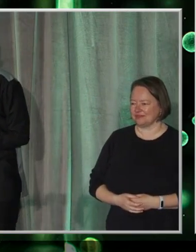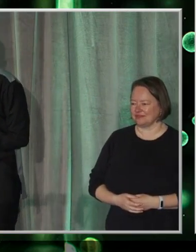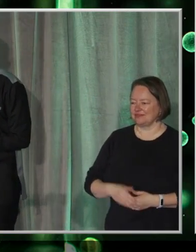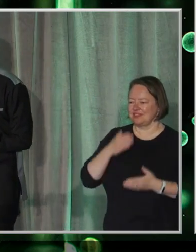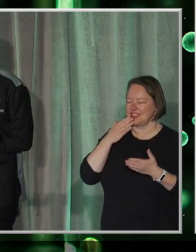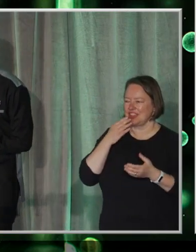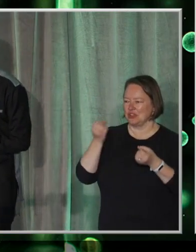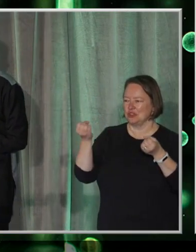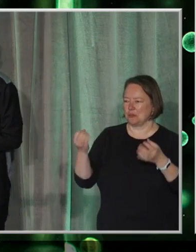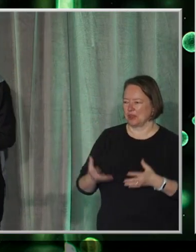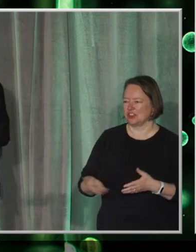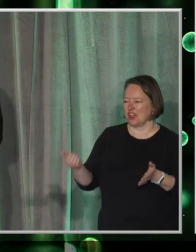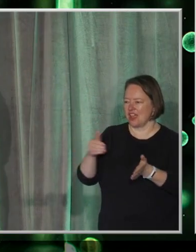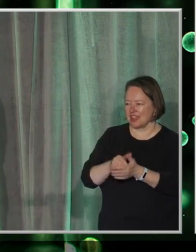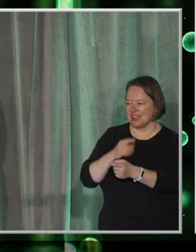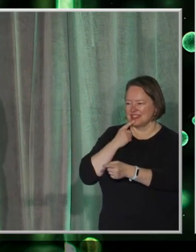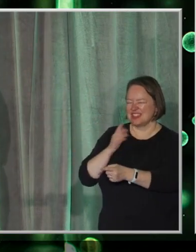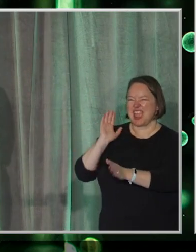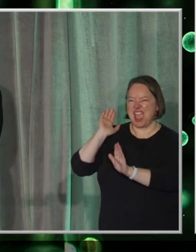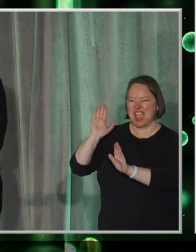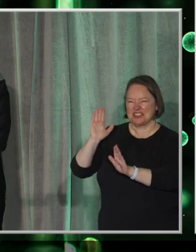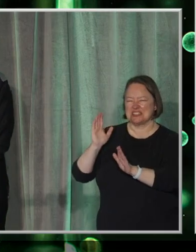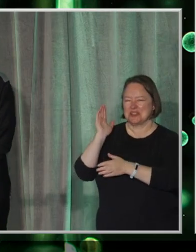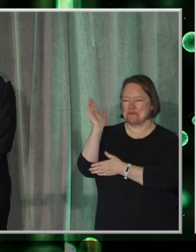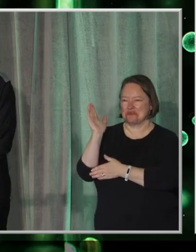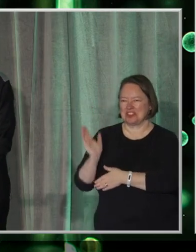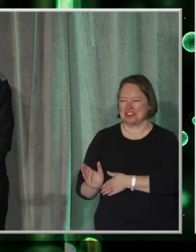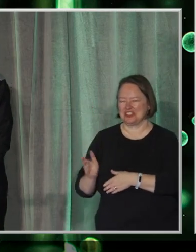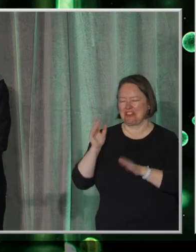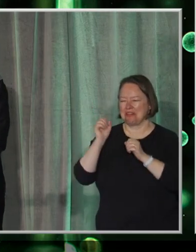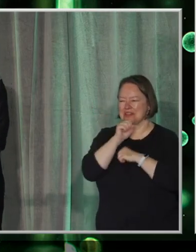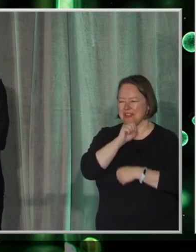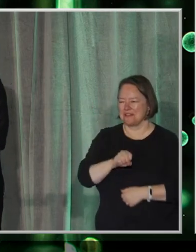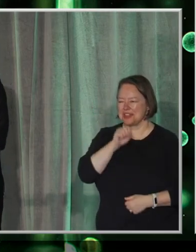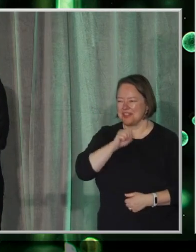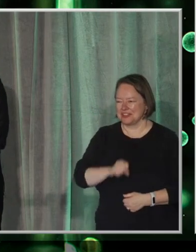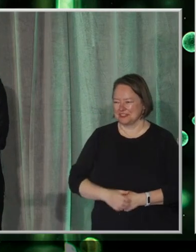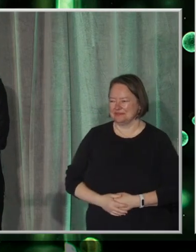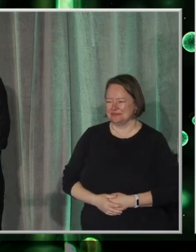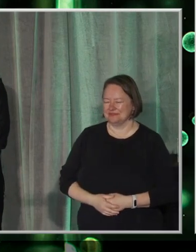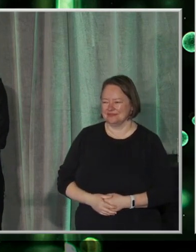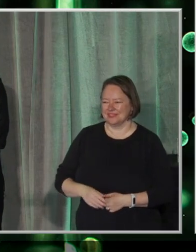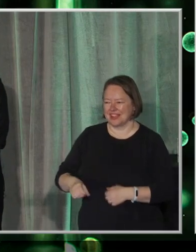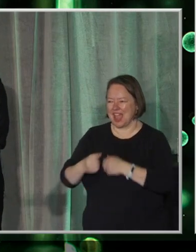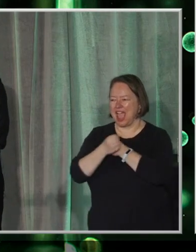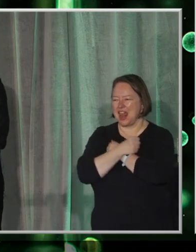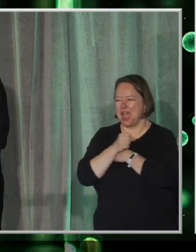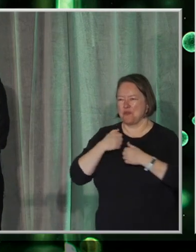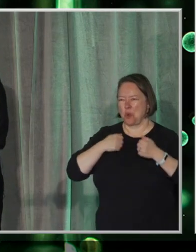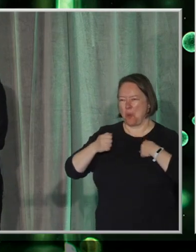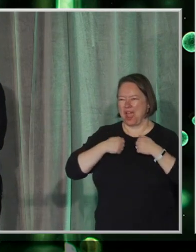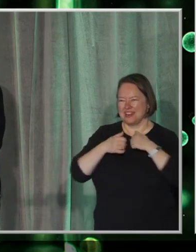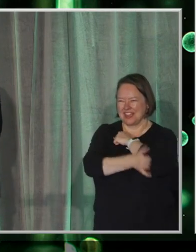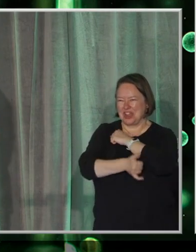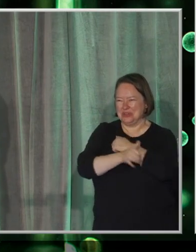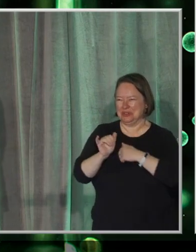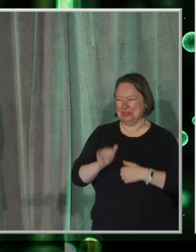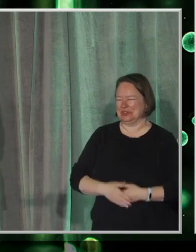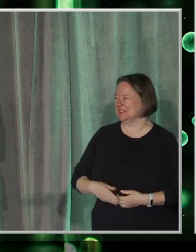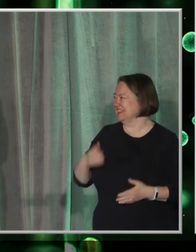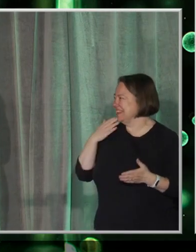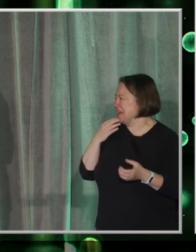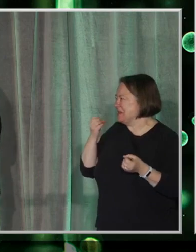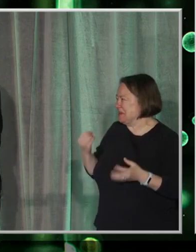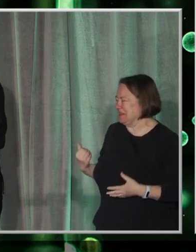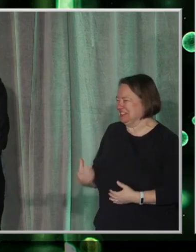Thank you so much. Again, excellent presentation. Yeah, I loved it. Thank I loved you. It. Yeah. And I loved Rwanda, too. Thank you very much.